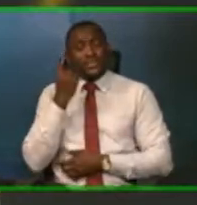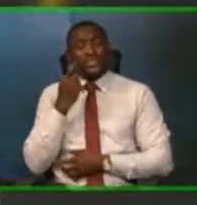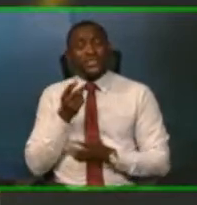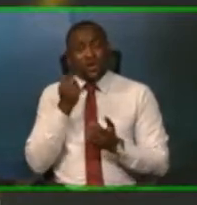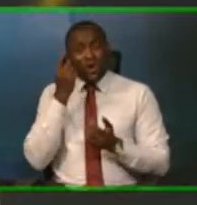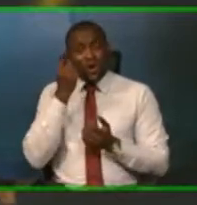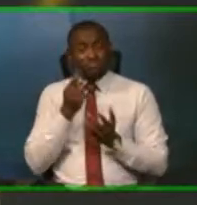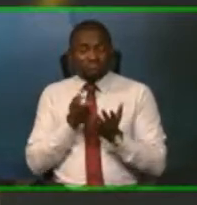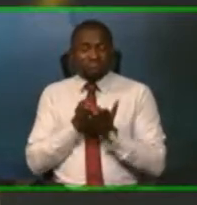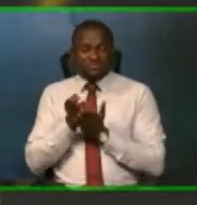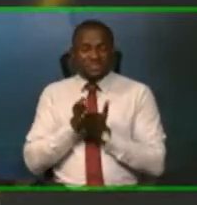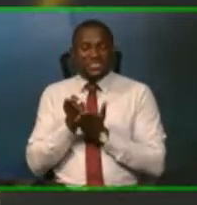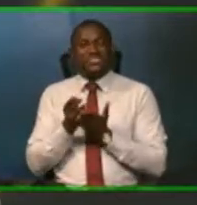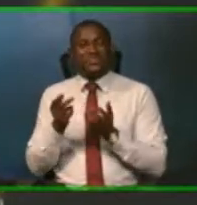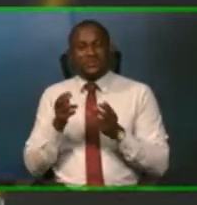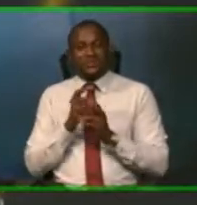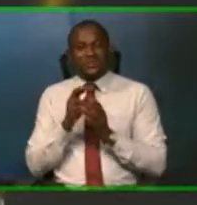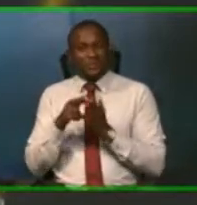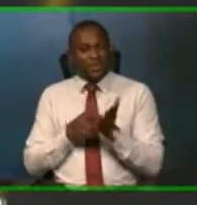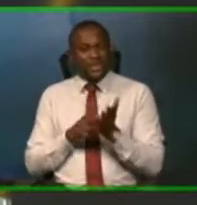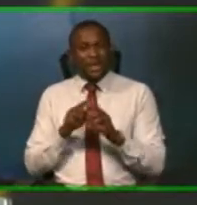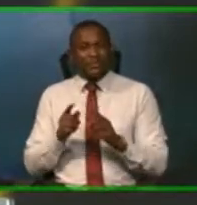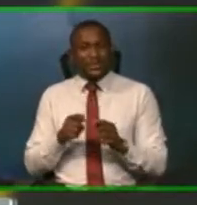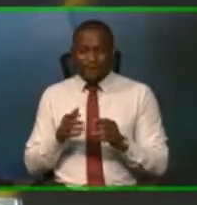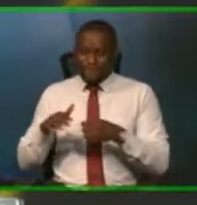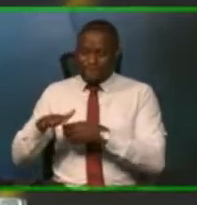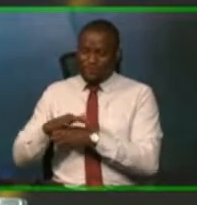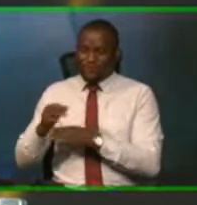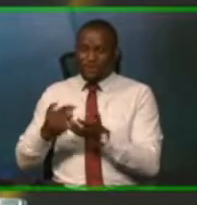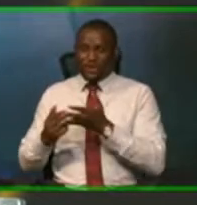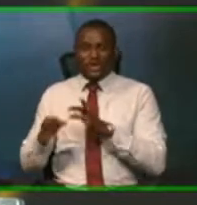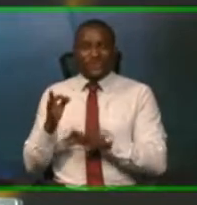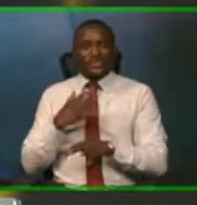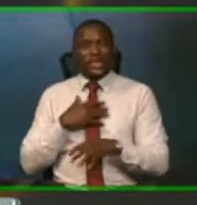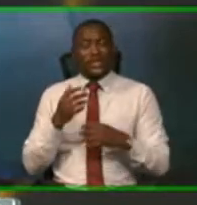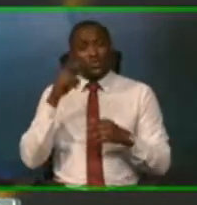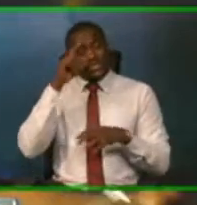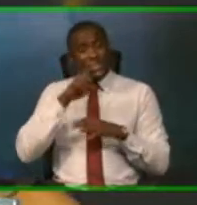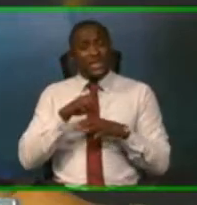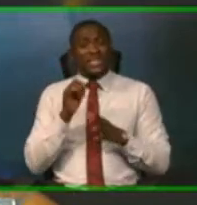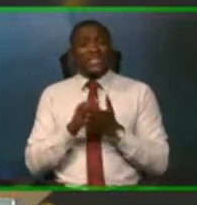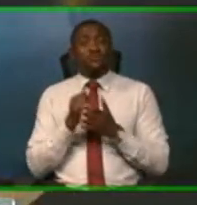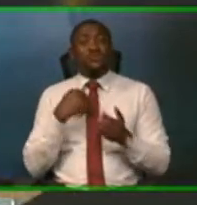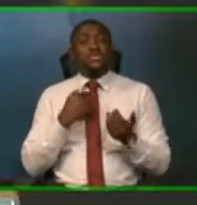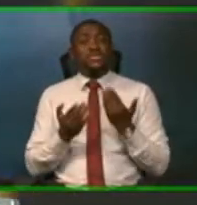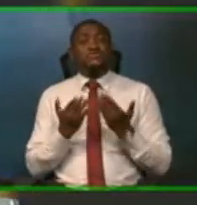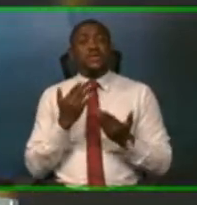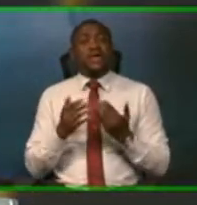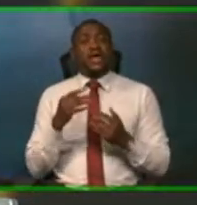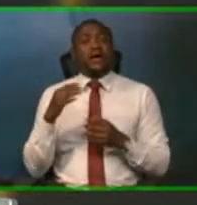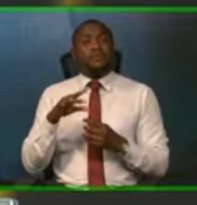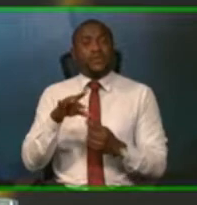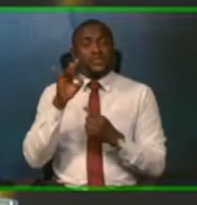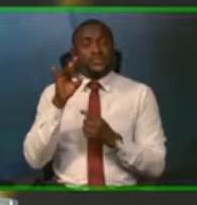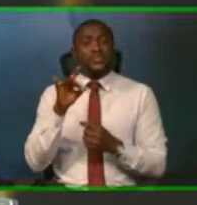reports, but full of the Holy Ghost and wisdom, whom we may appoint over this business.